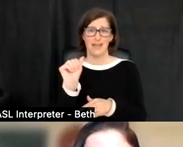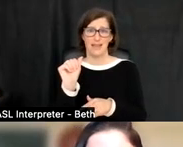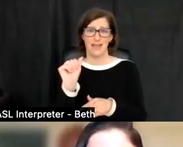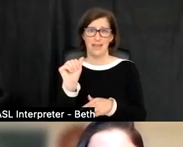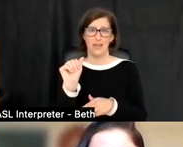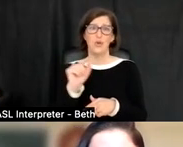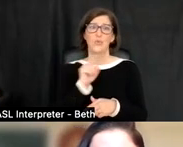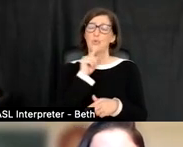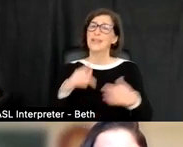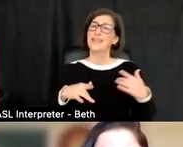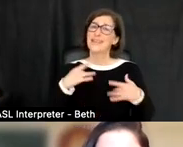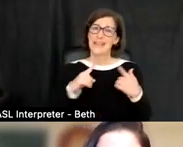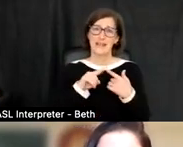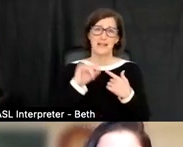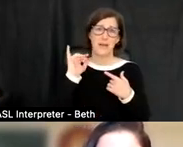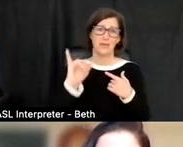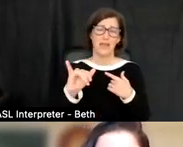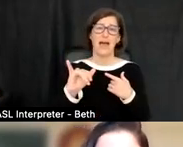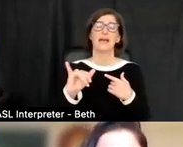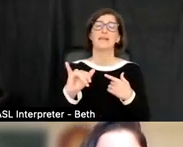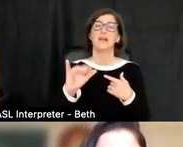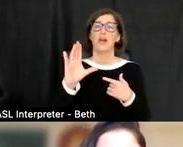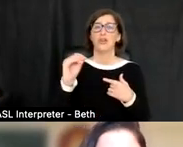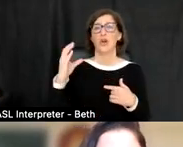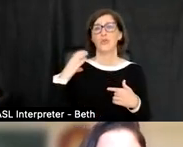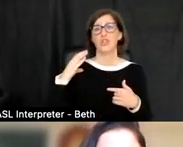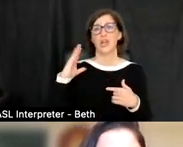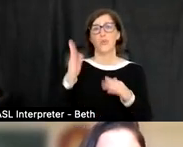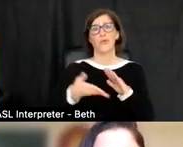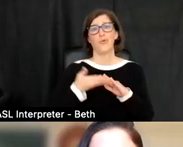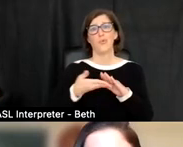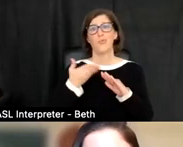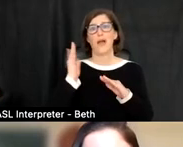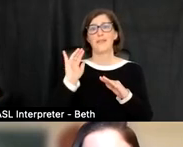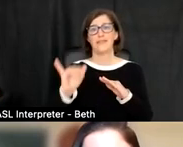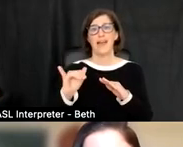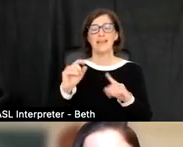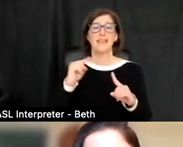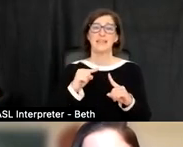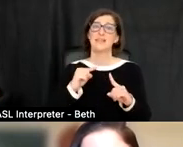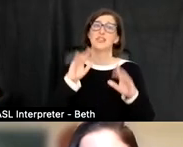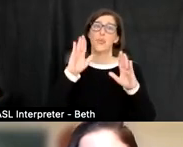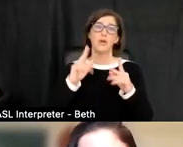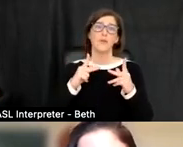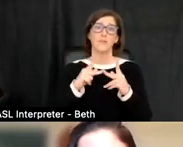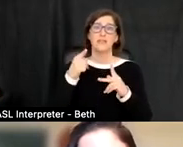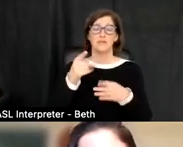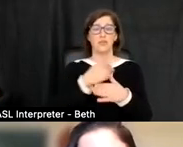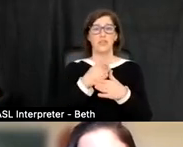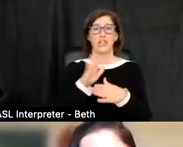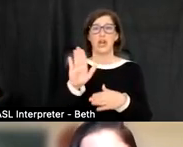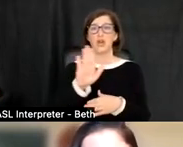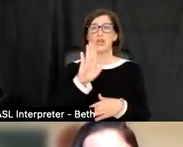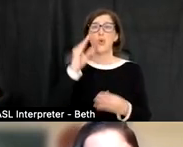really excited about. Janet, our co-chair, will be facilitating that, and this will be a really great place for you to share your thoughts